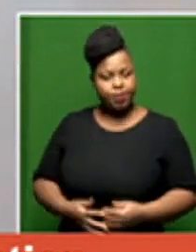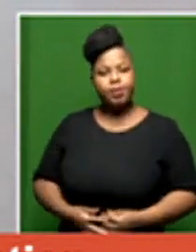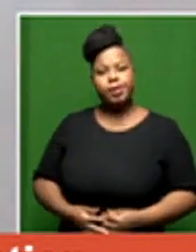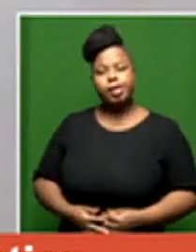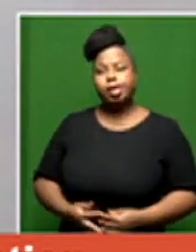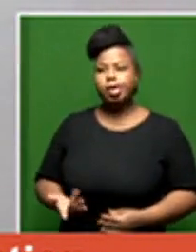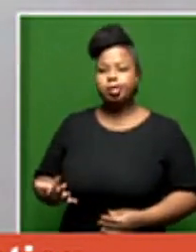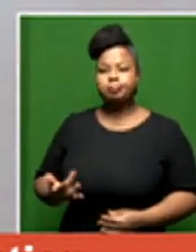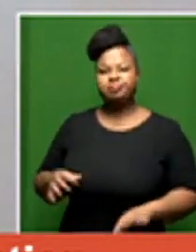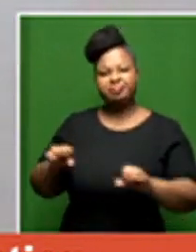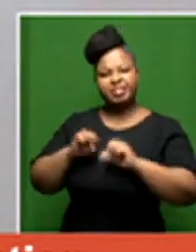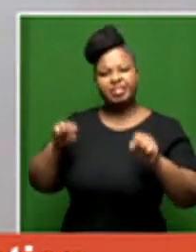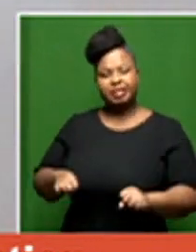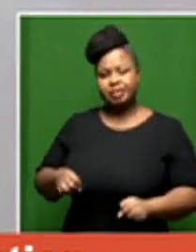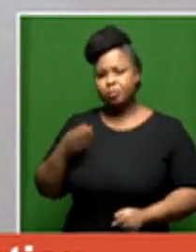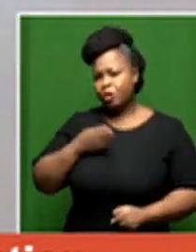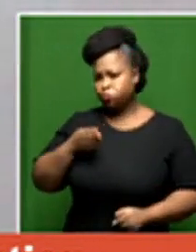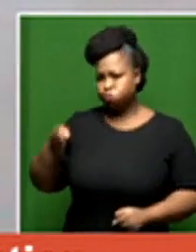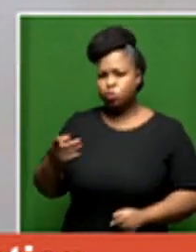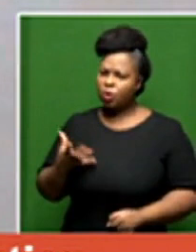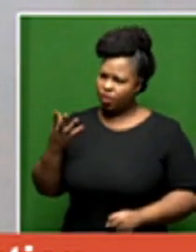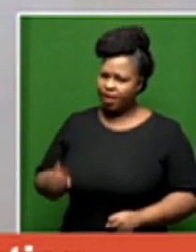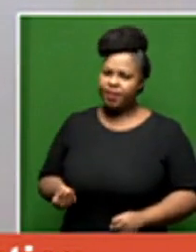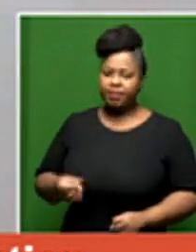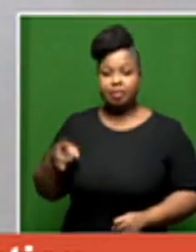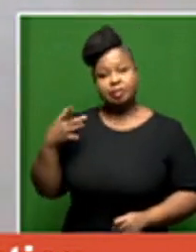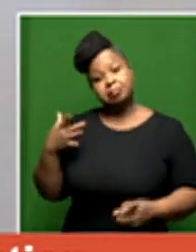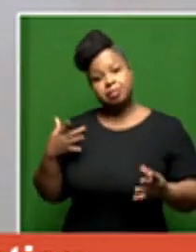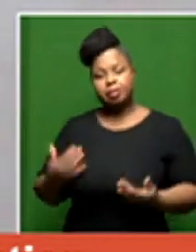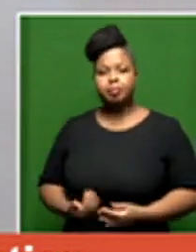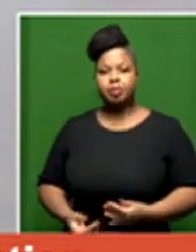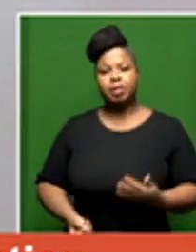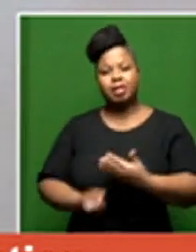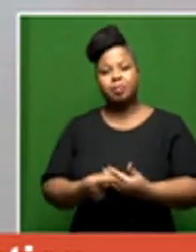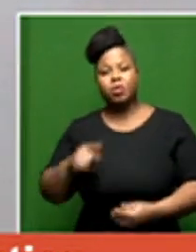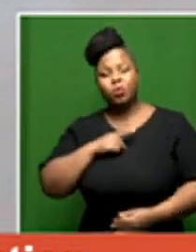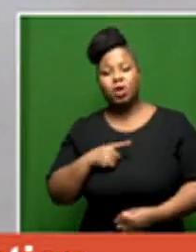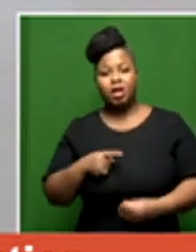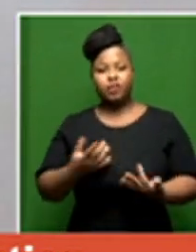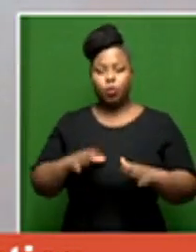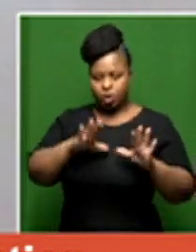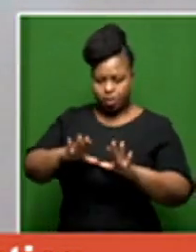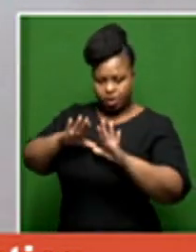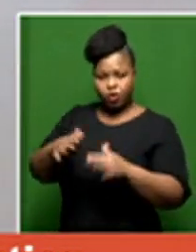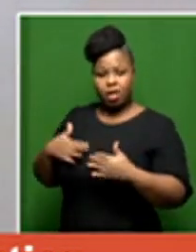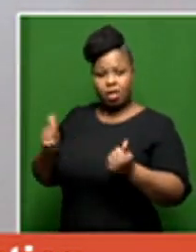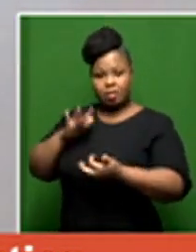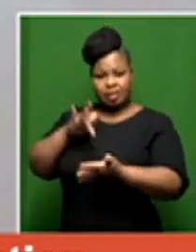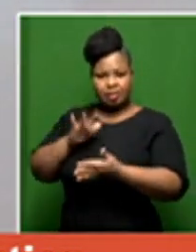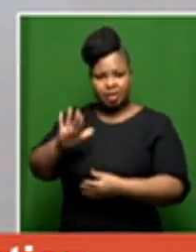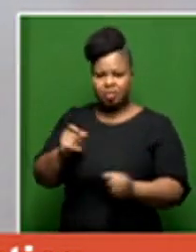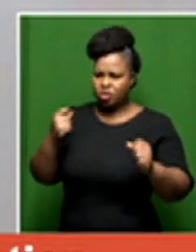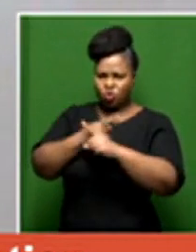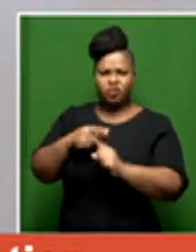the systems which are existing there. Sometimes find that the geographical position of the health centers, the